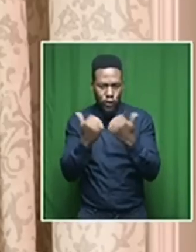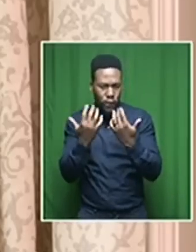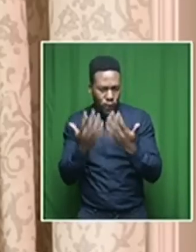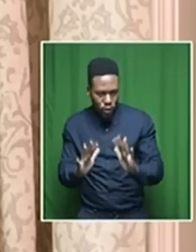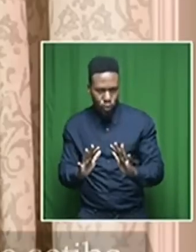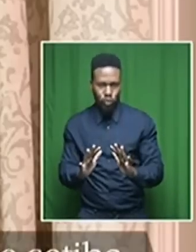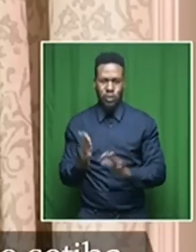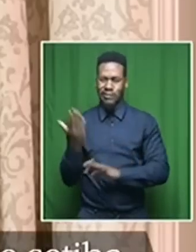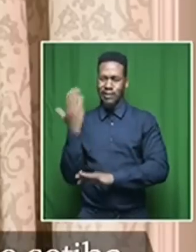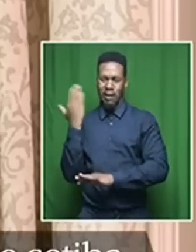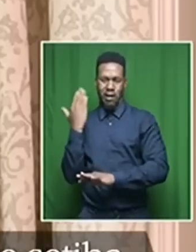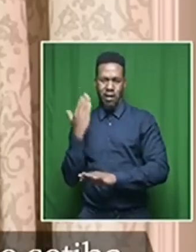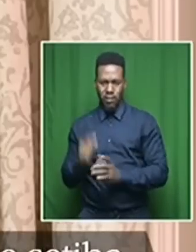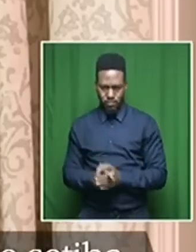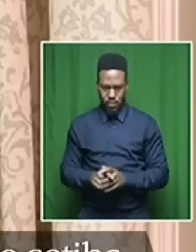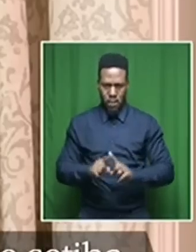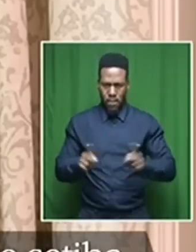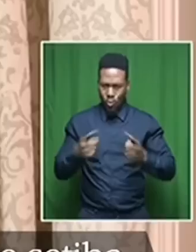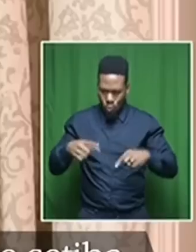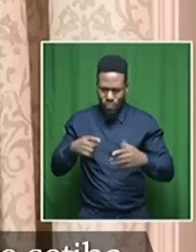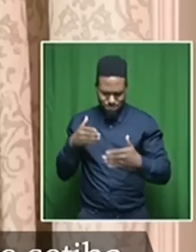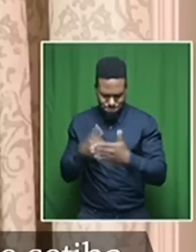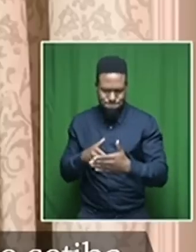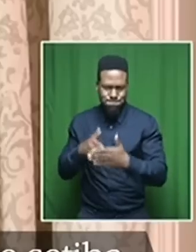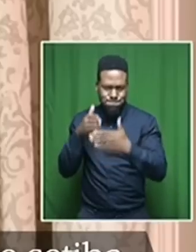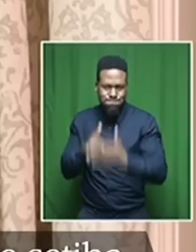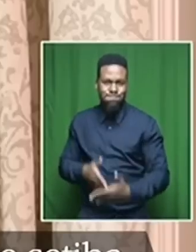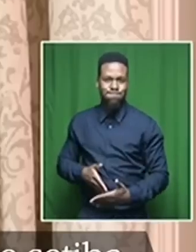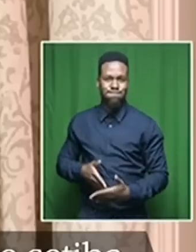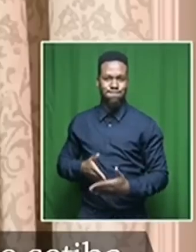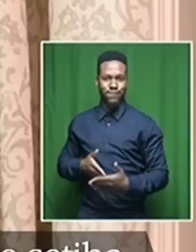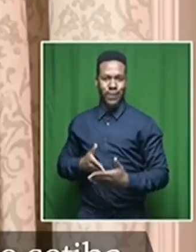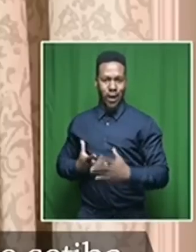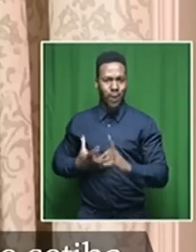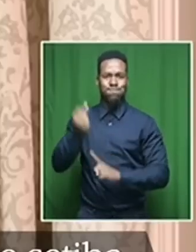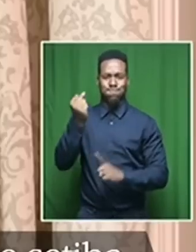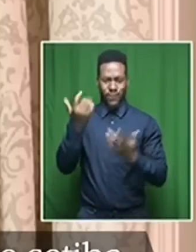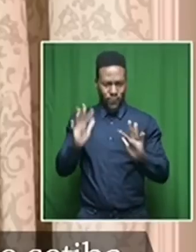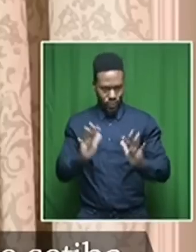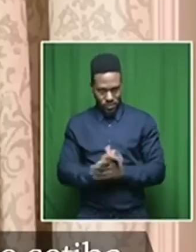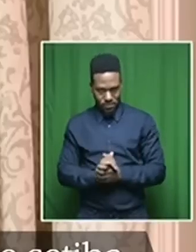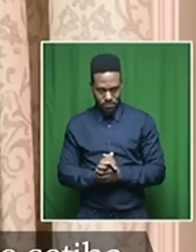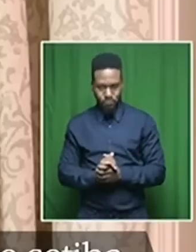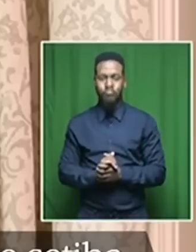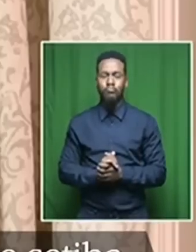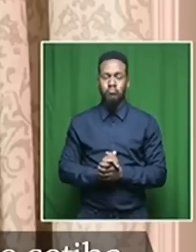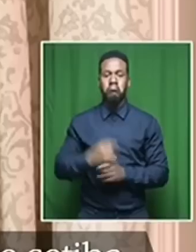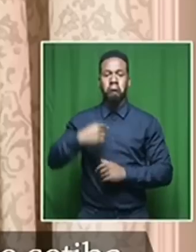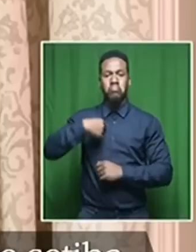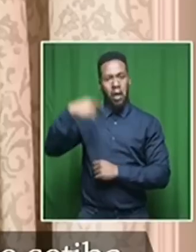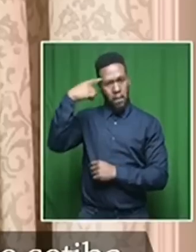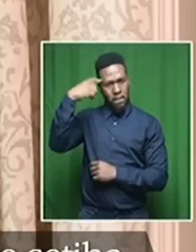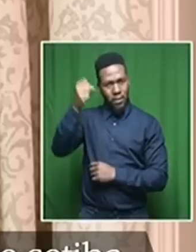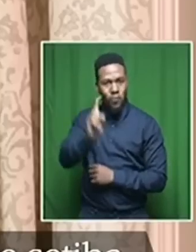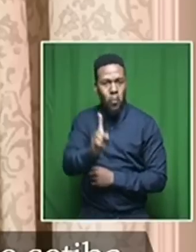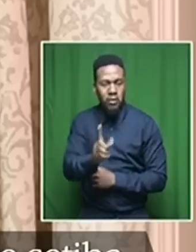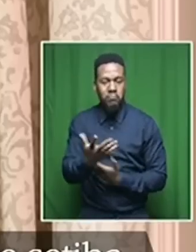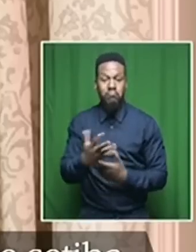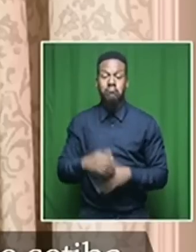past, but we have overcome them. I therefore firmly believe that better